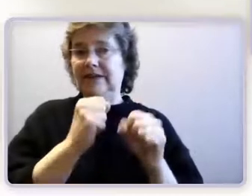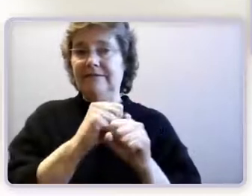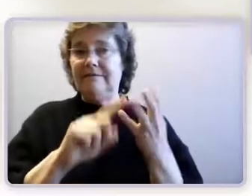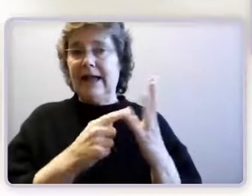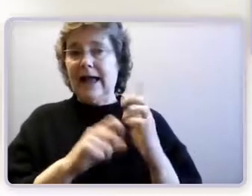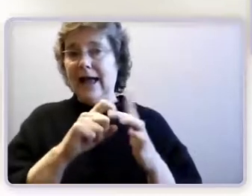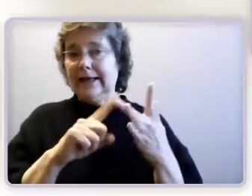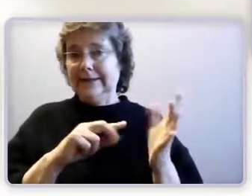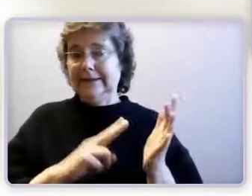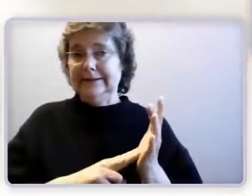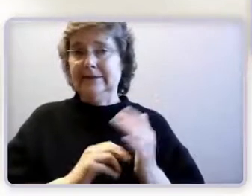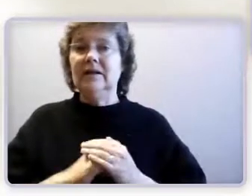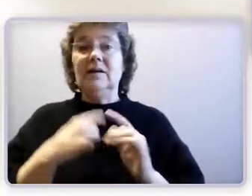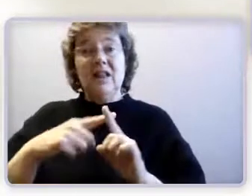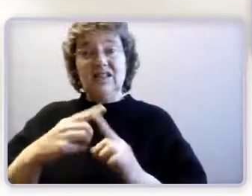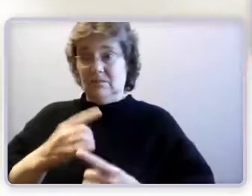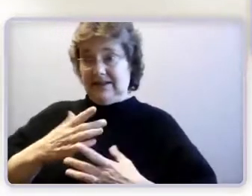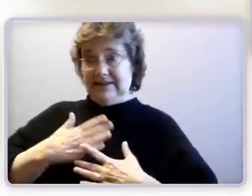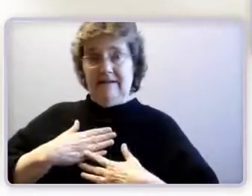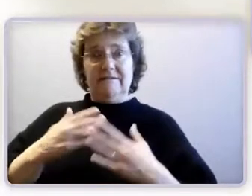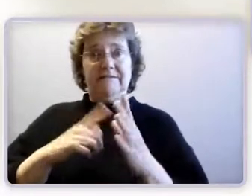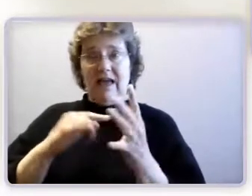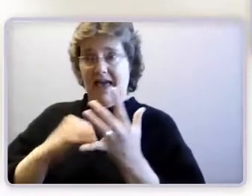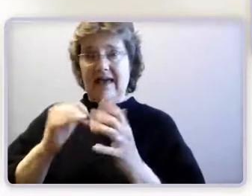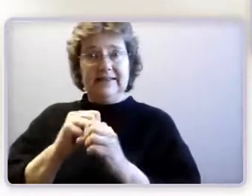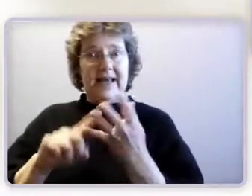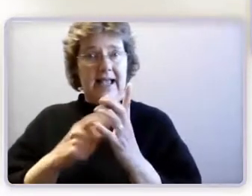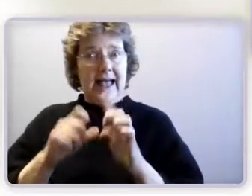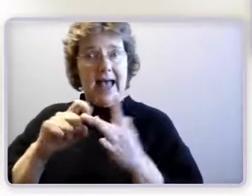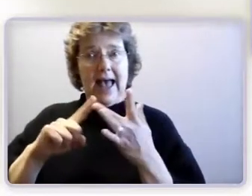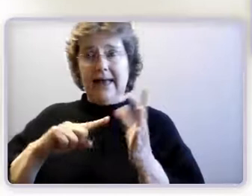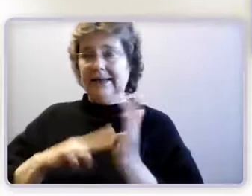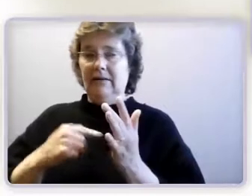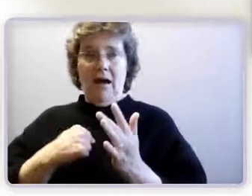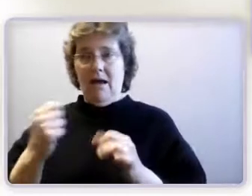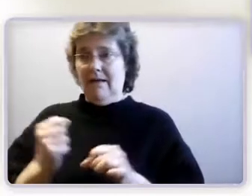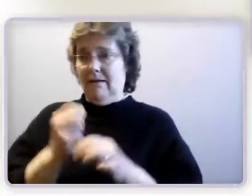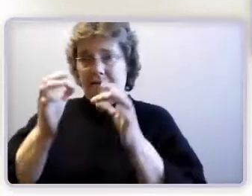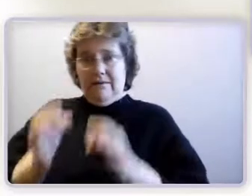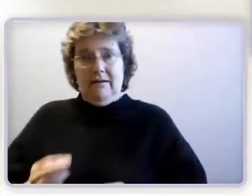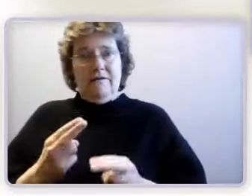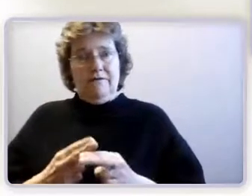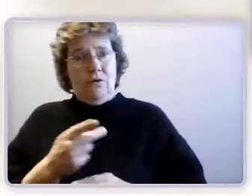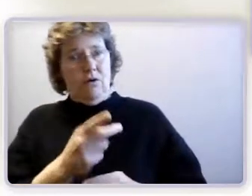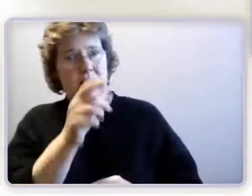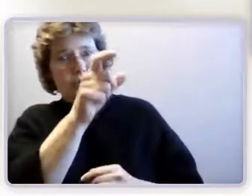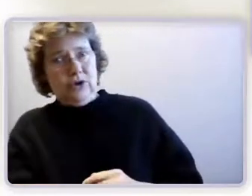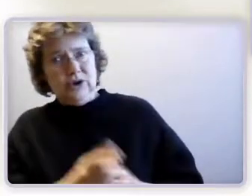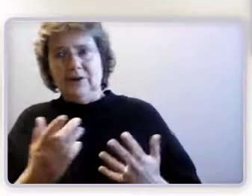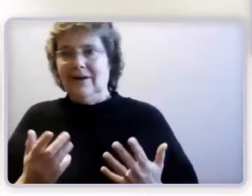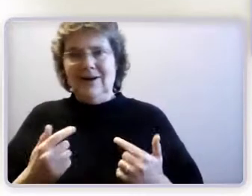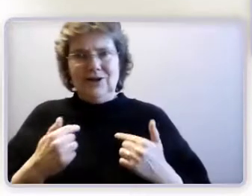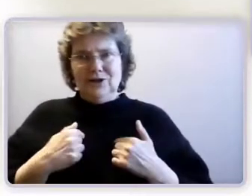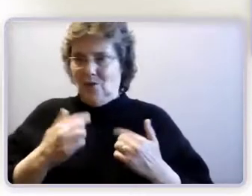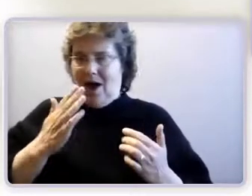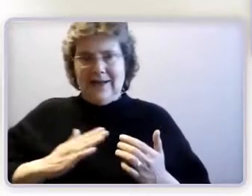guardian, when I'm making decisions for someone, how much do I need to be involved? How much